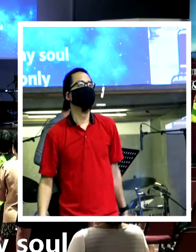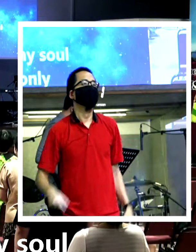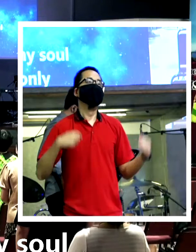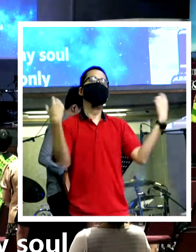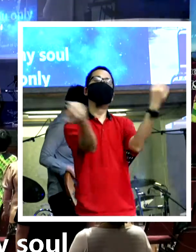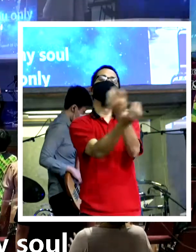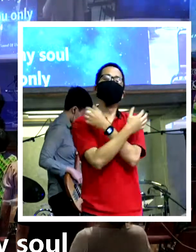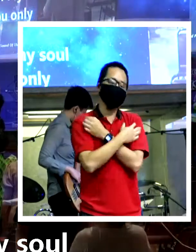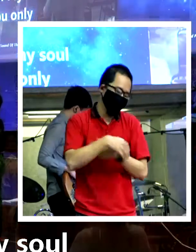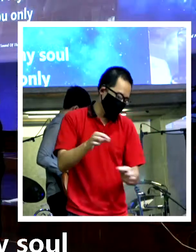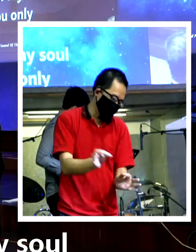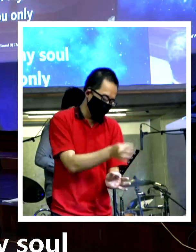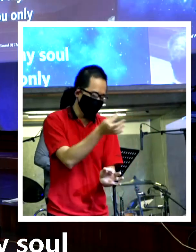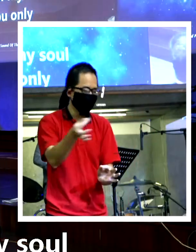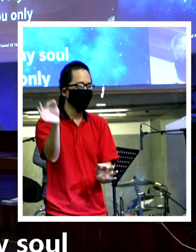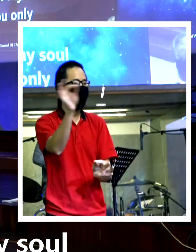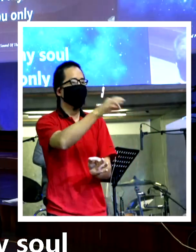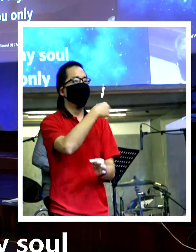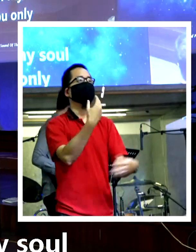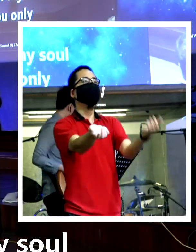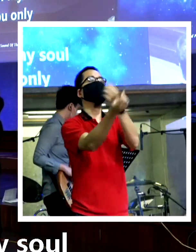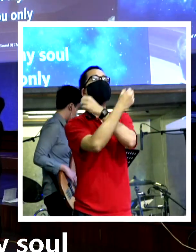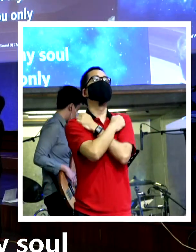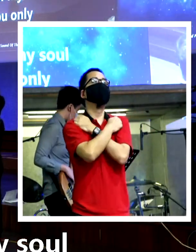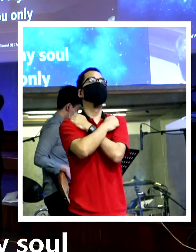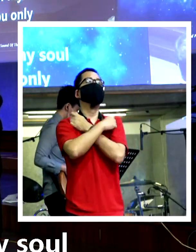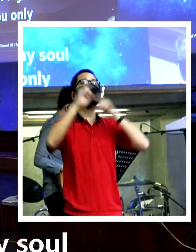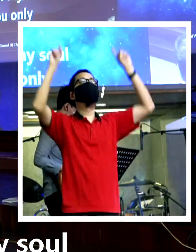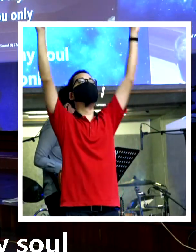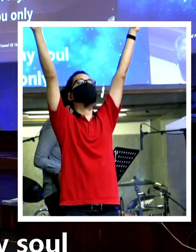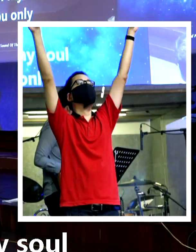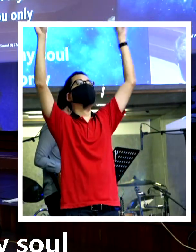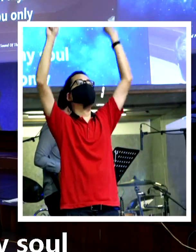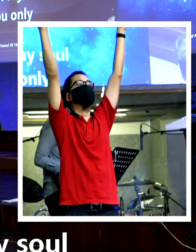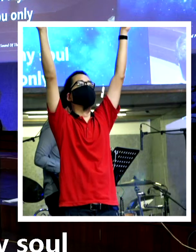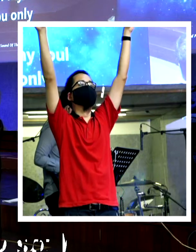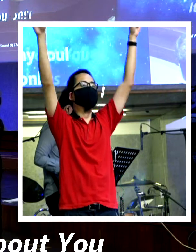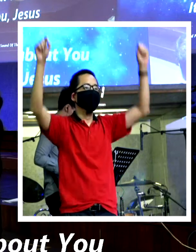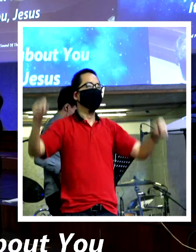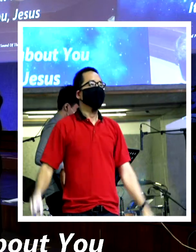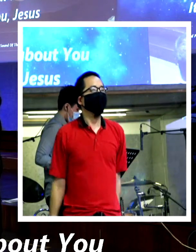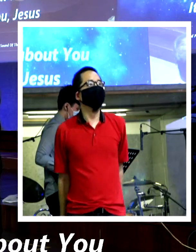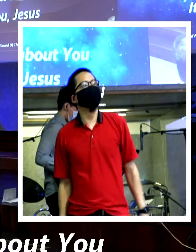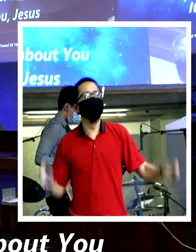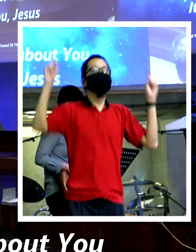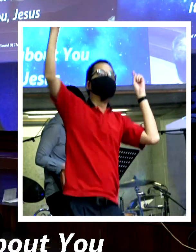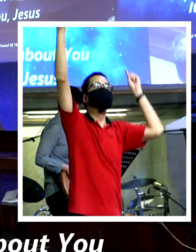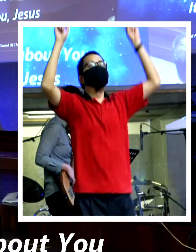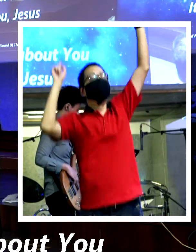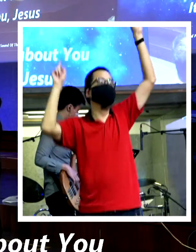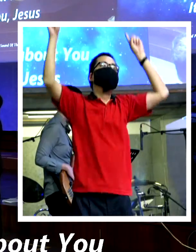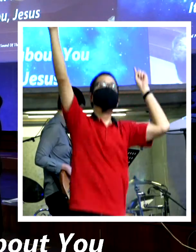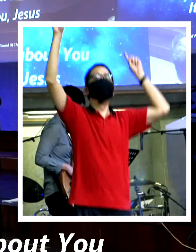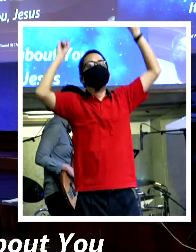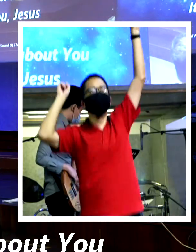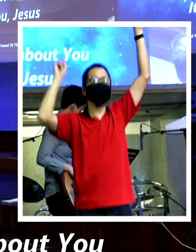Jesus. You're the lover of my soul, and I just don't. Let's declare it all. It's all about you.